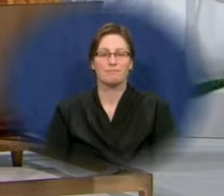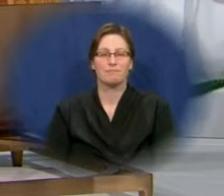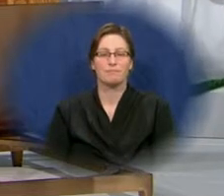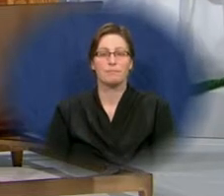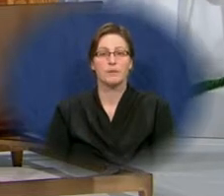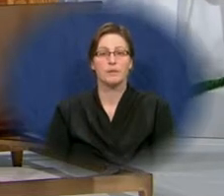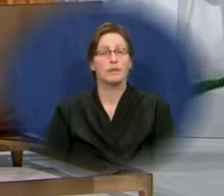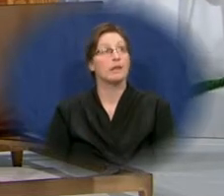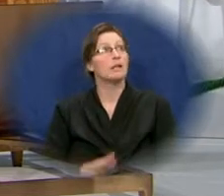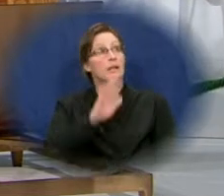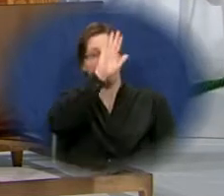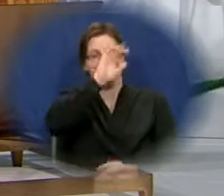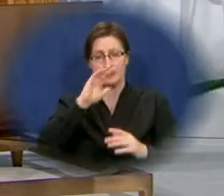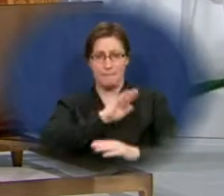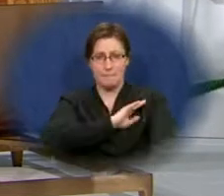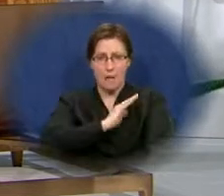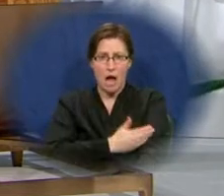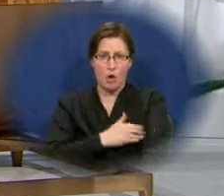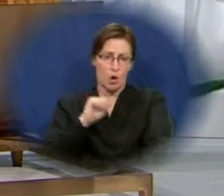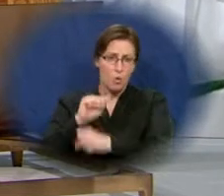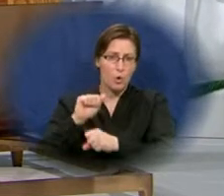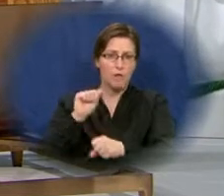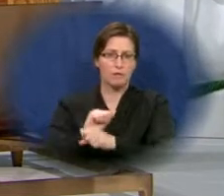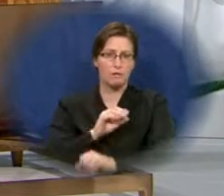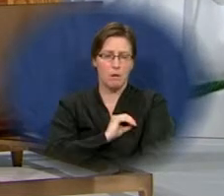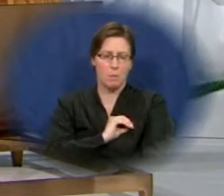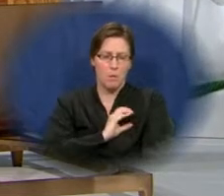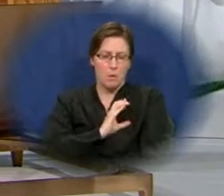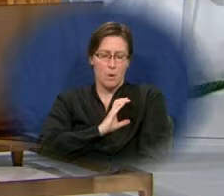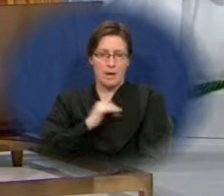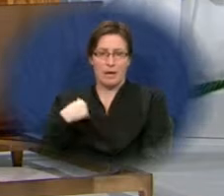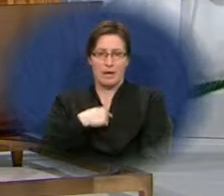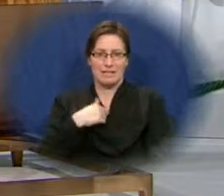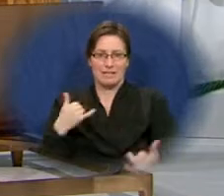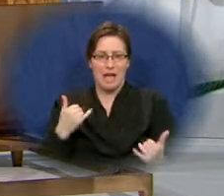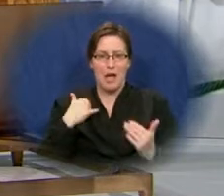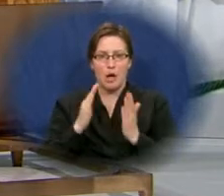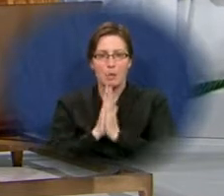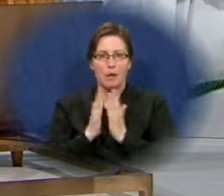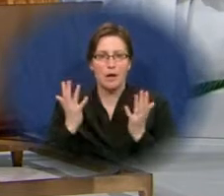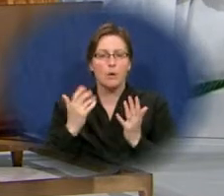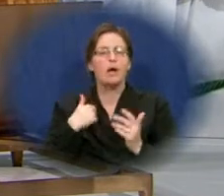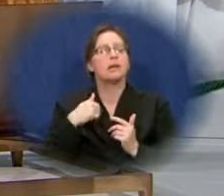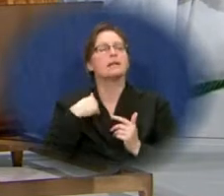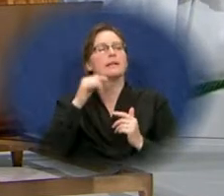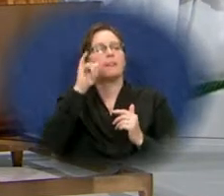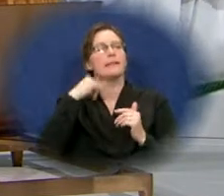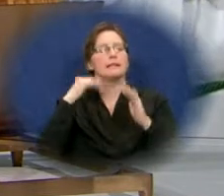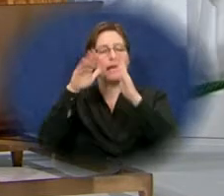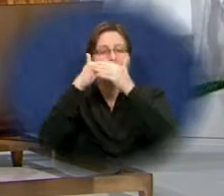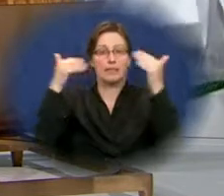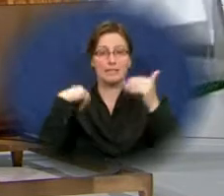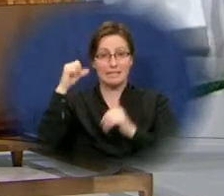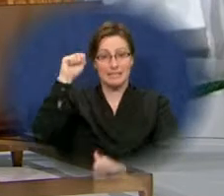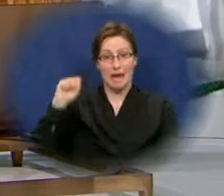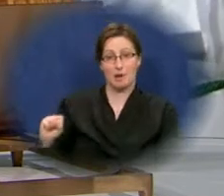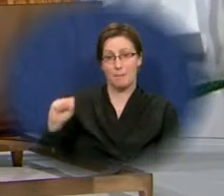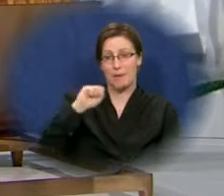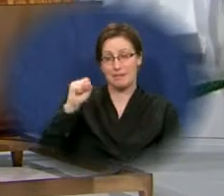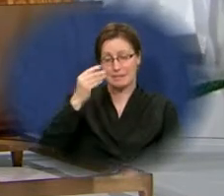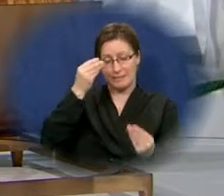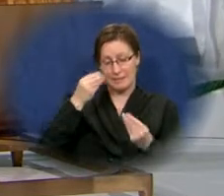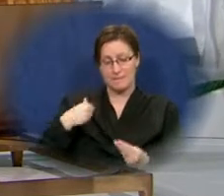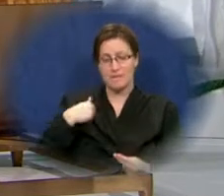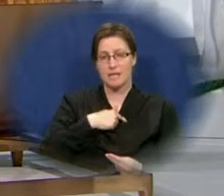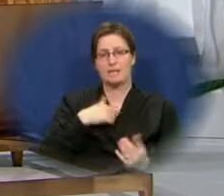May the working of your power, O Lord, increase in us, we pray, so that, renewed by these heavenly sacraments, we may be